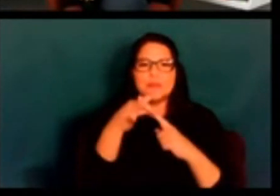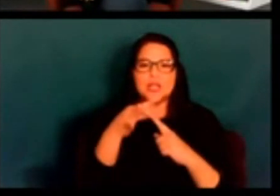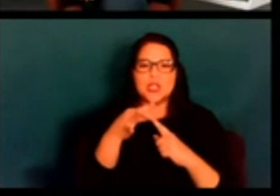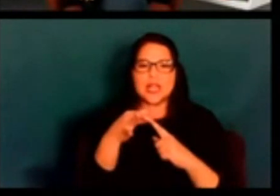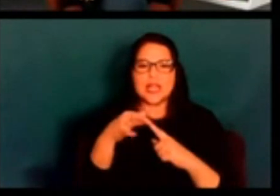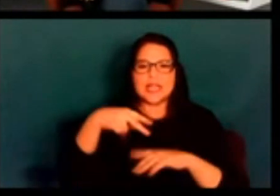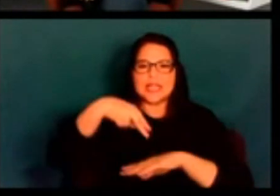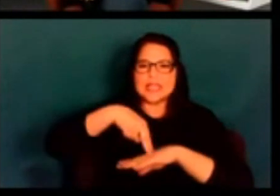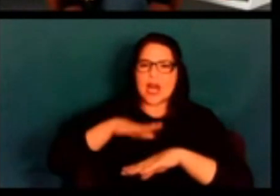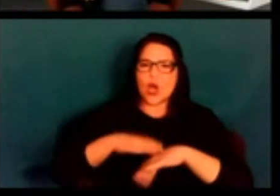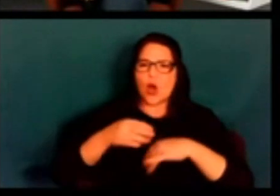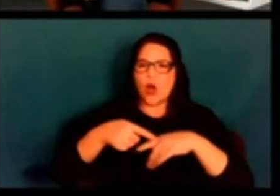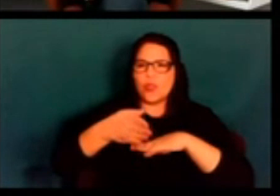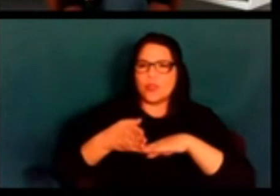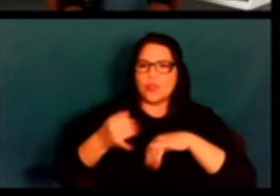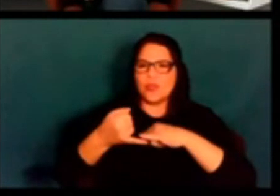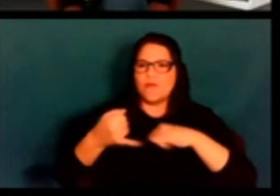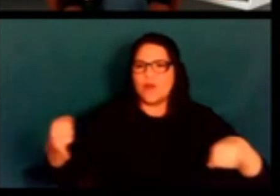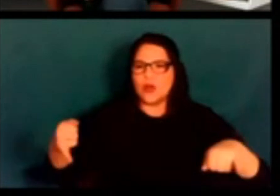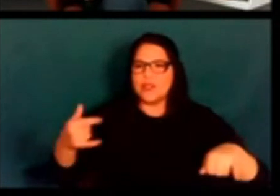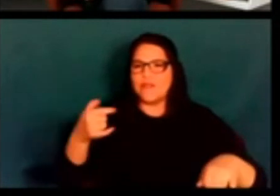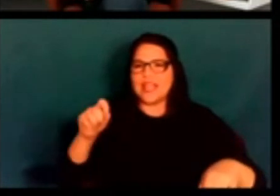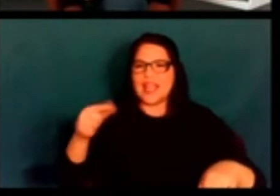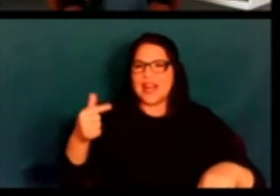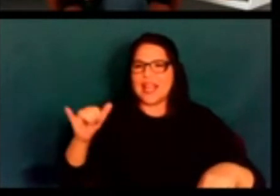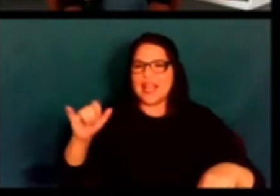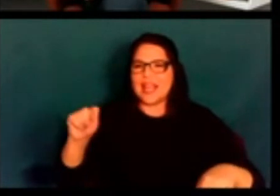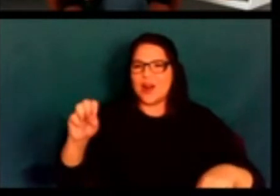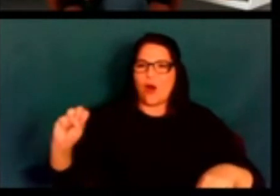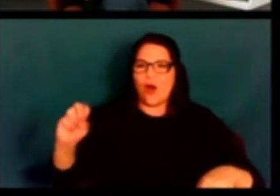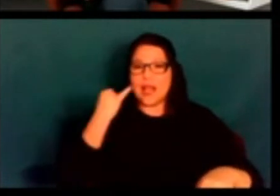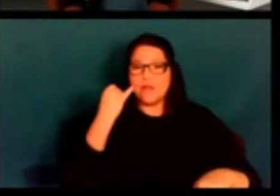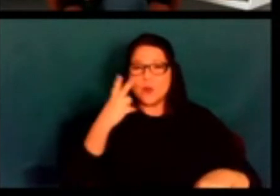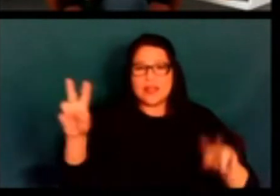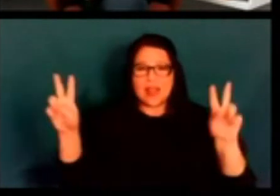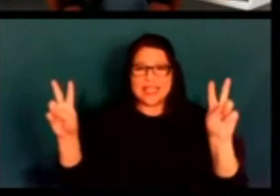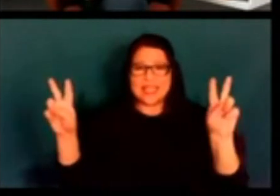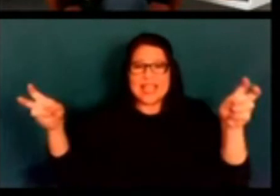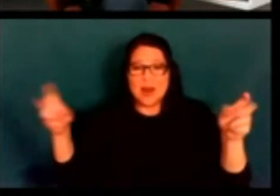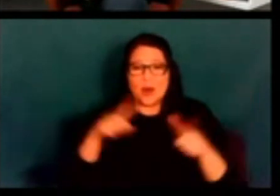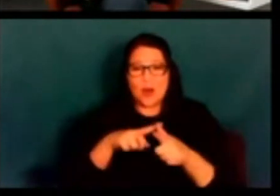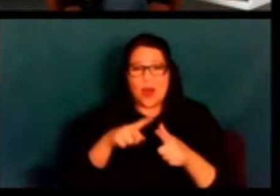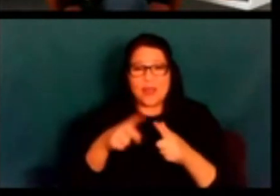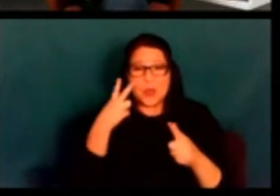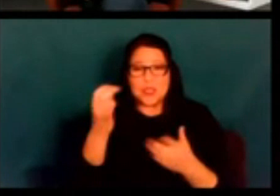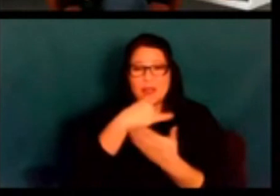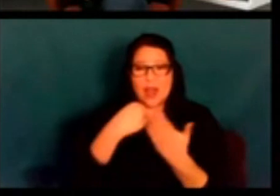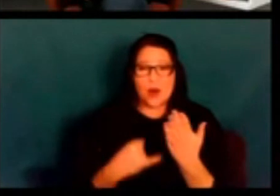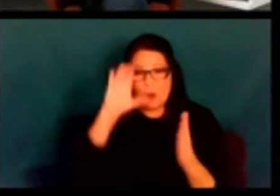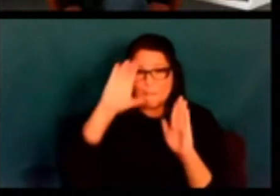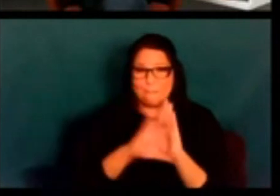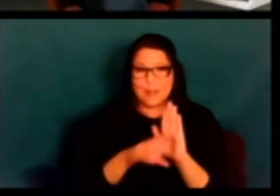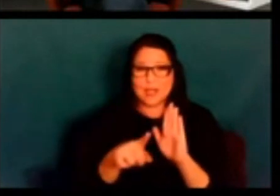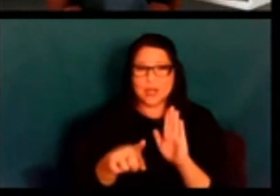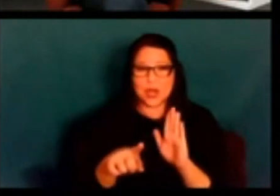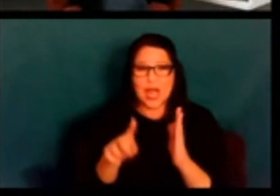of Getting It On. His interpretation of that, when you think about that title, and then you look at that picture